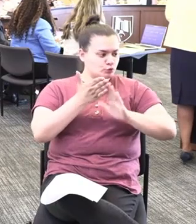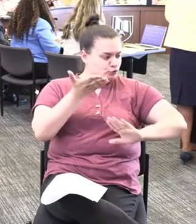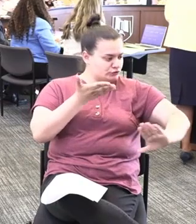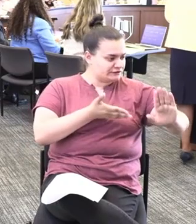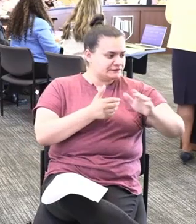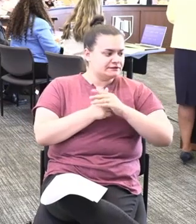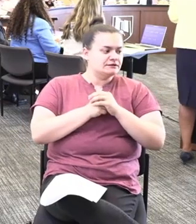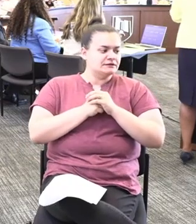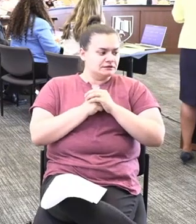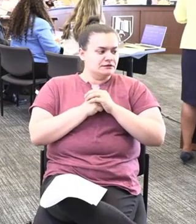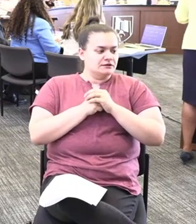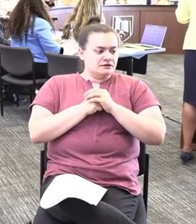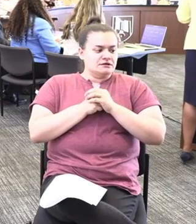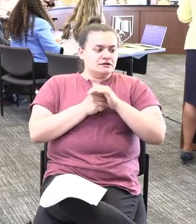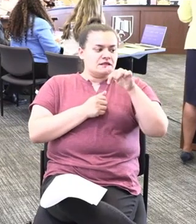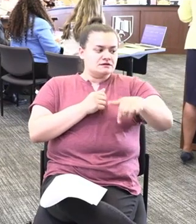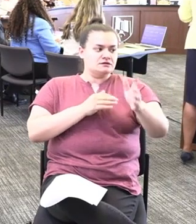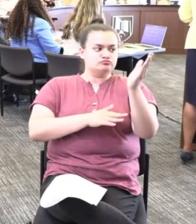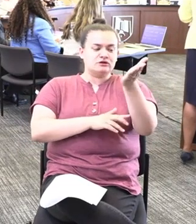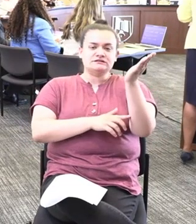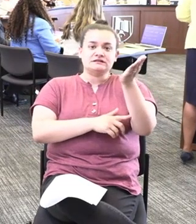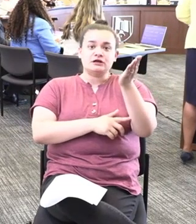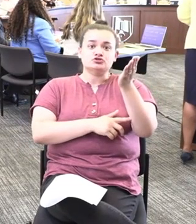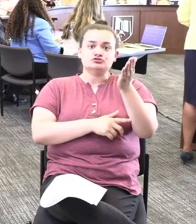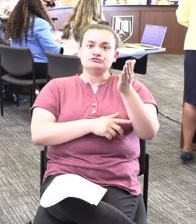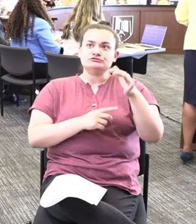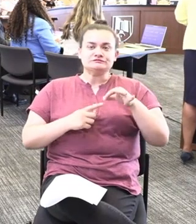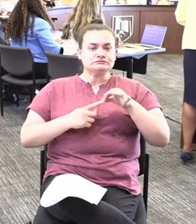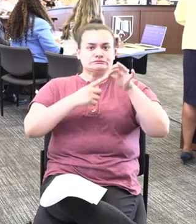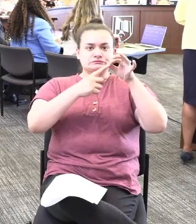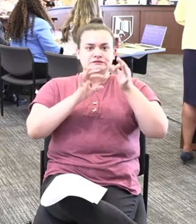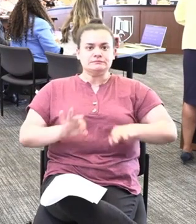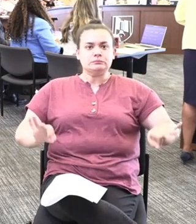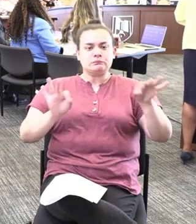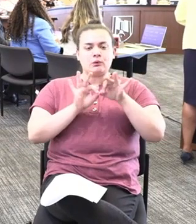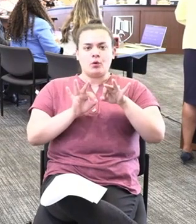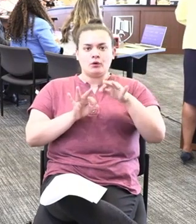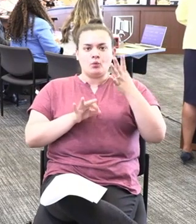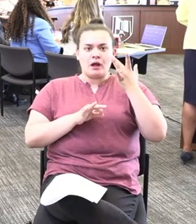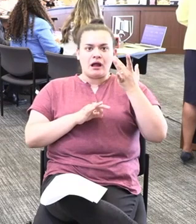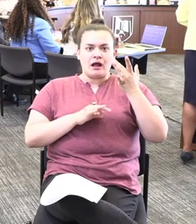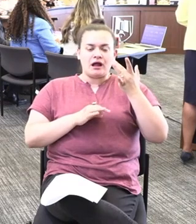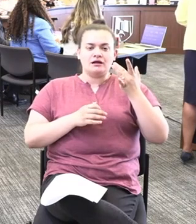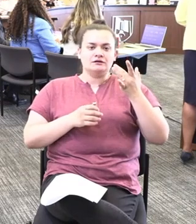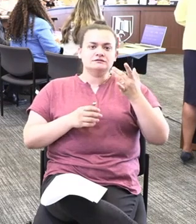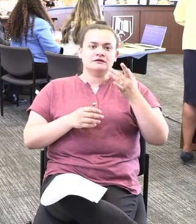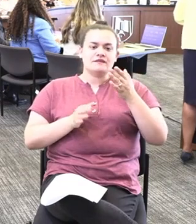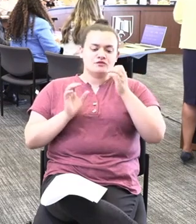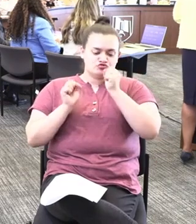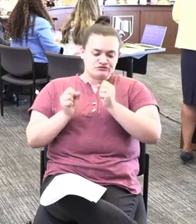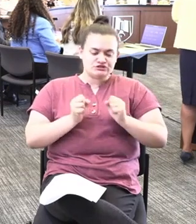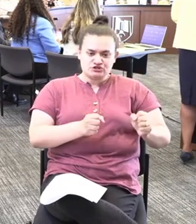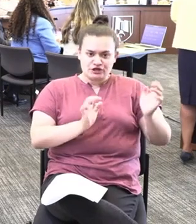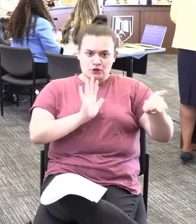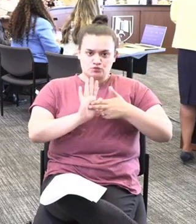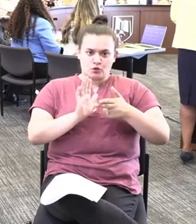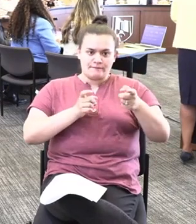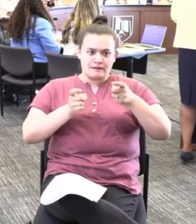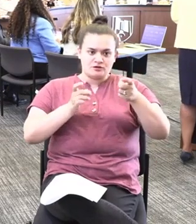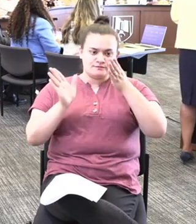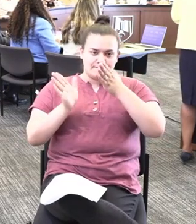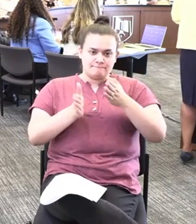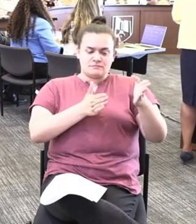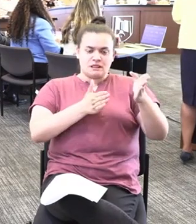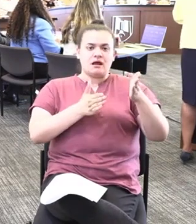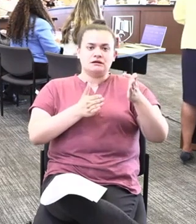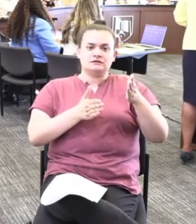JJC community. So this presentation is especially important to me because of the strategic enrollment management plan